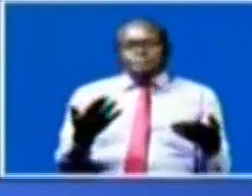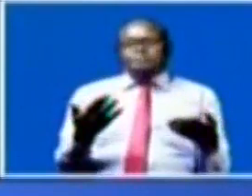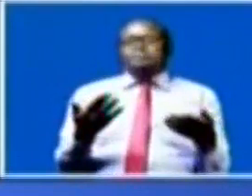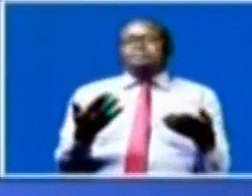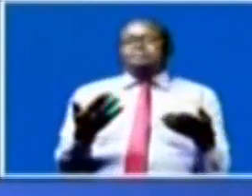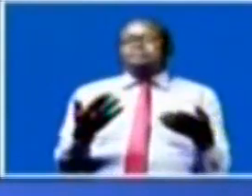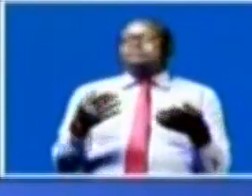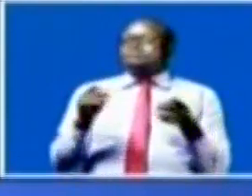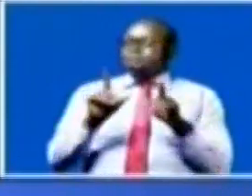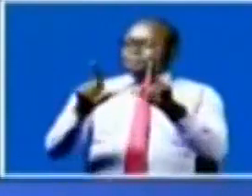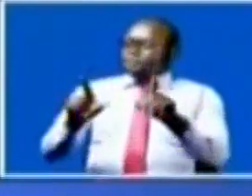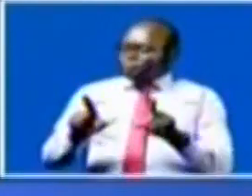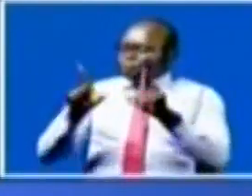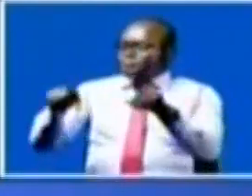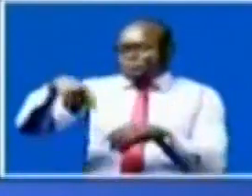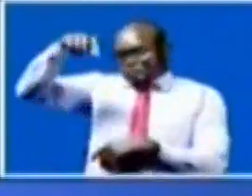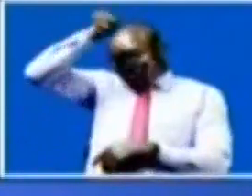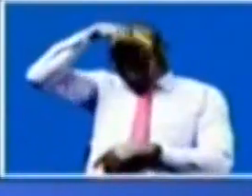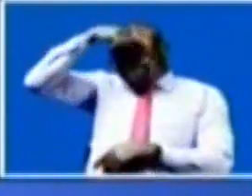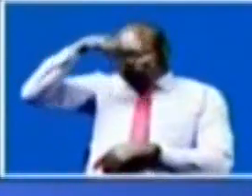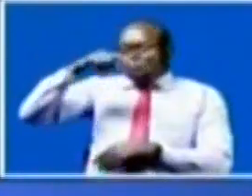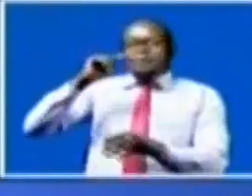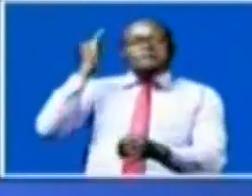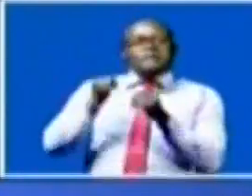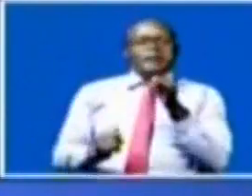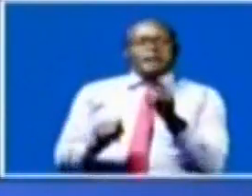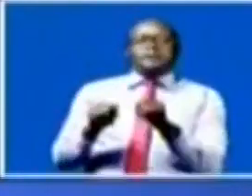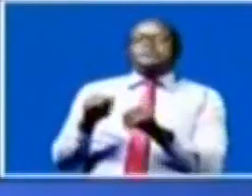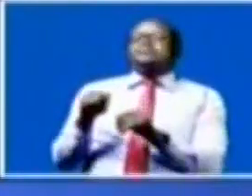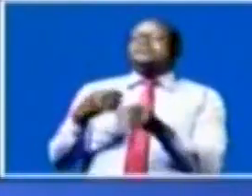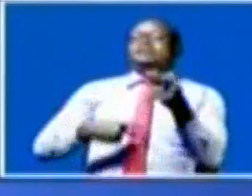churning out graduates who end up roasting maize,